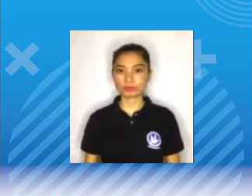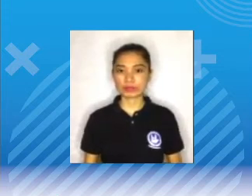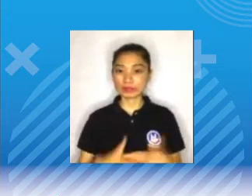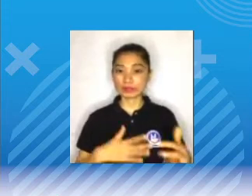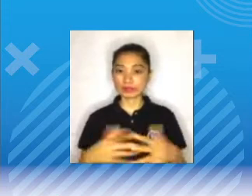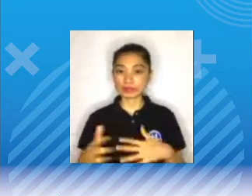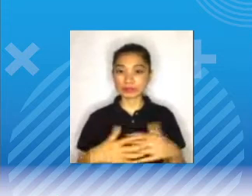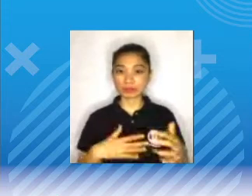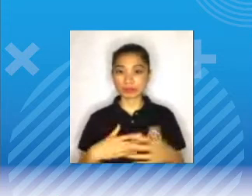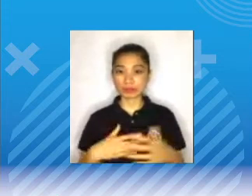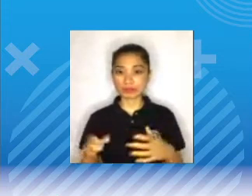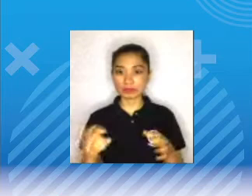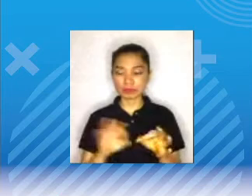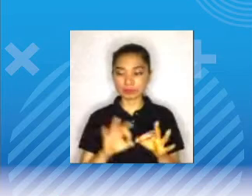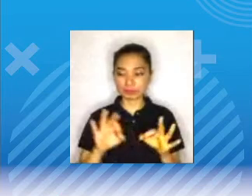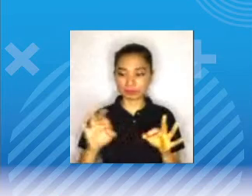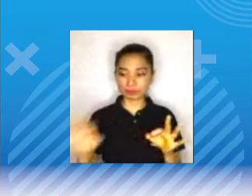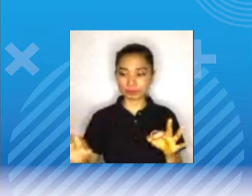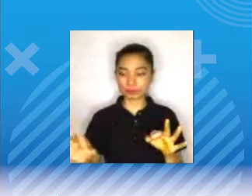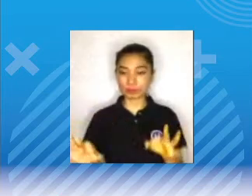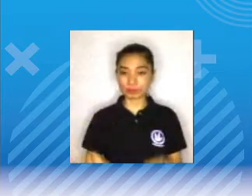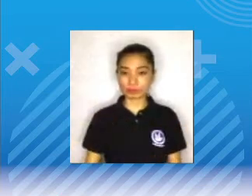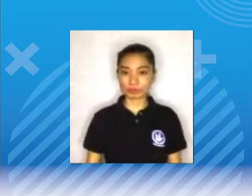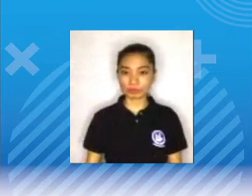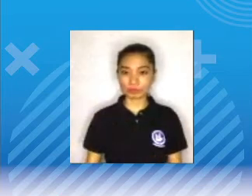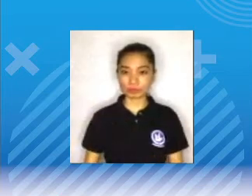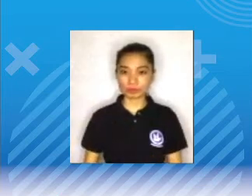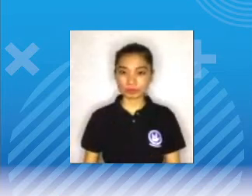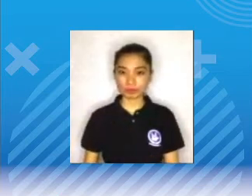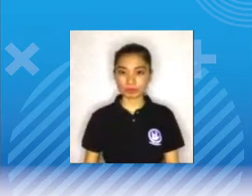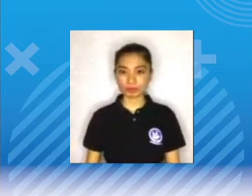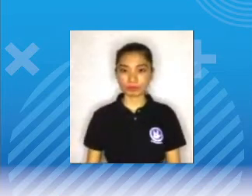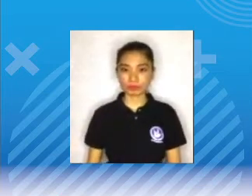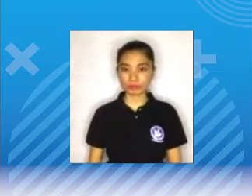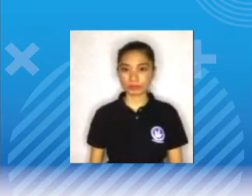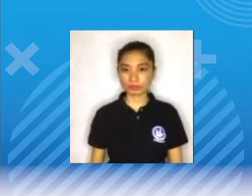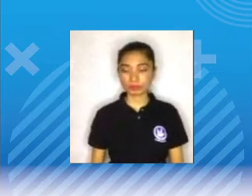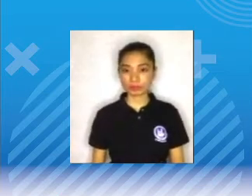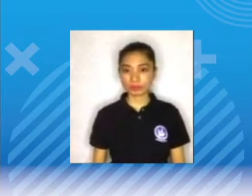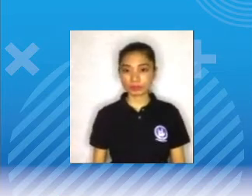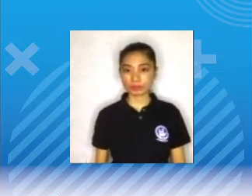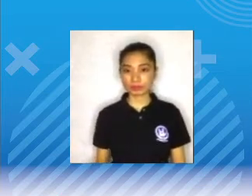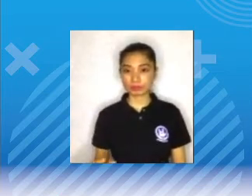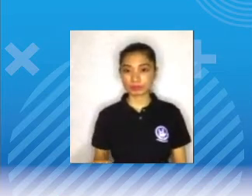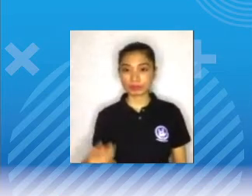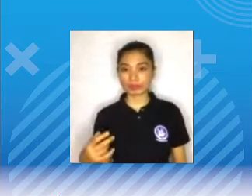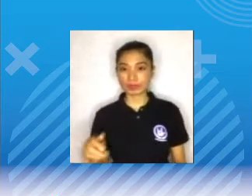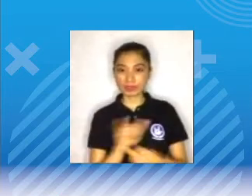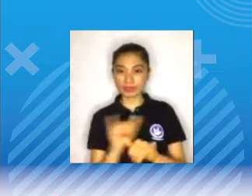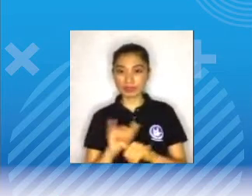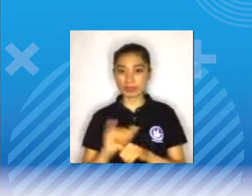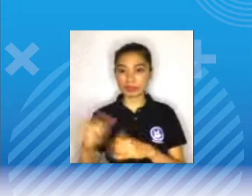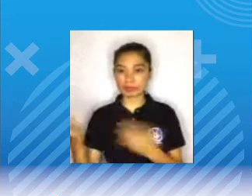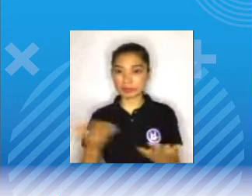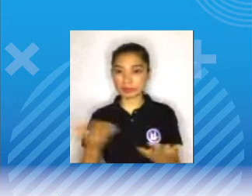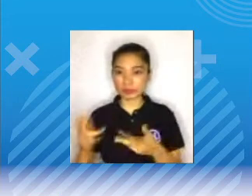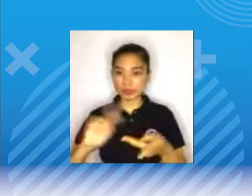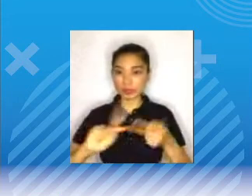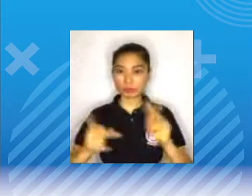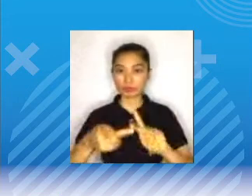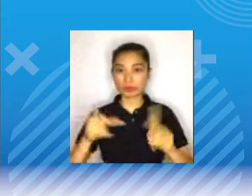usually, nag-i-invite tayo ng ating mga partner organizations. So, marami po tayong partner